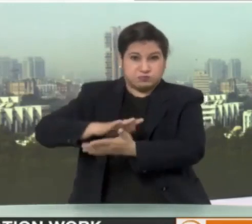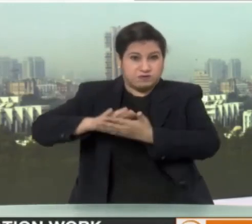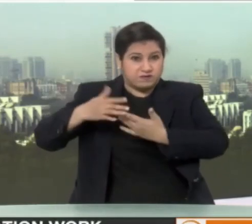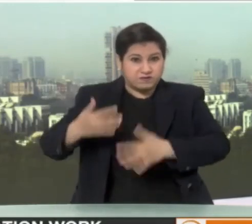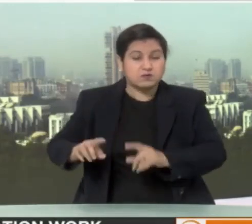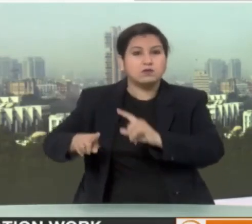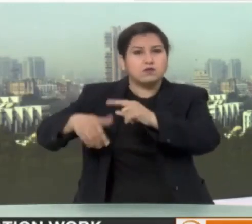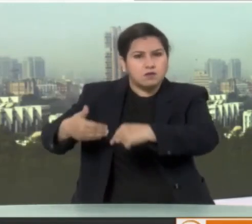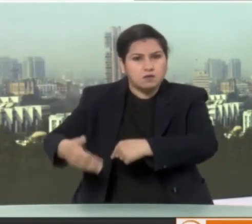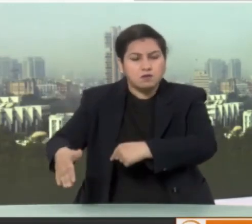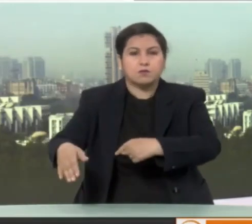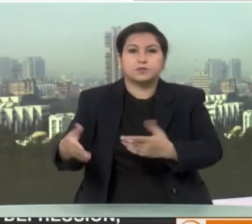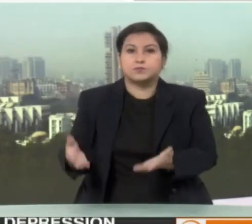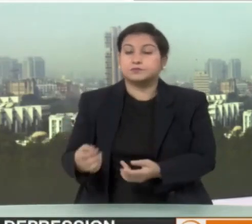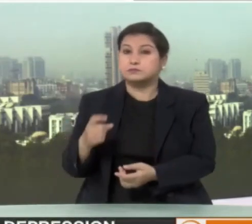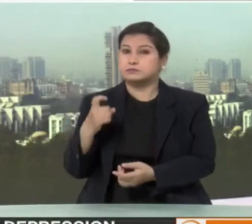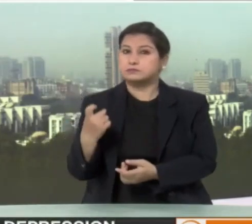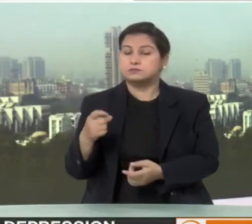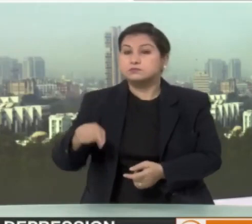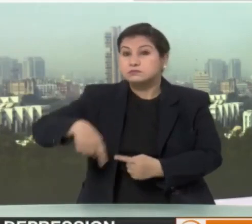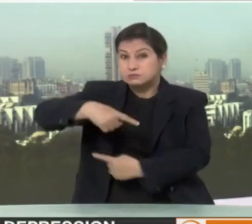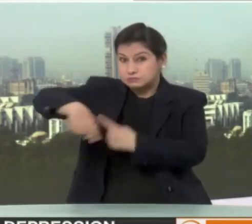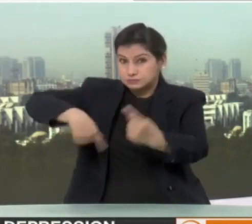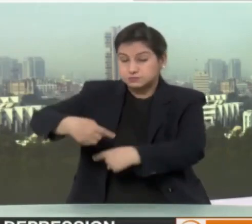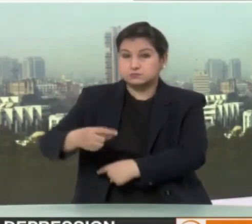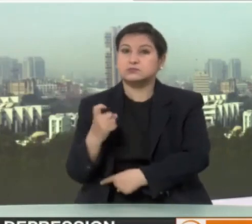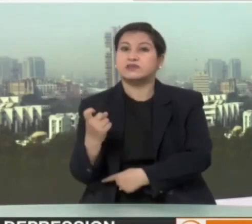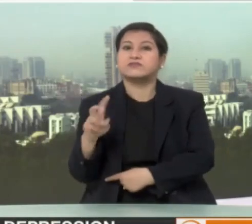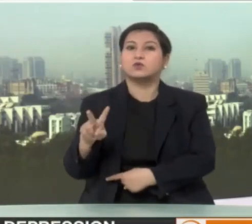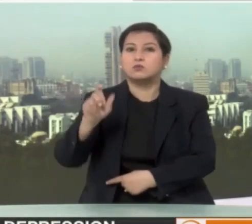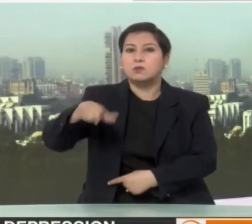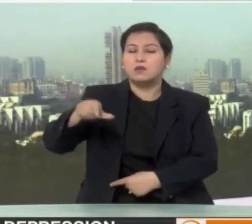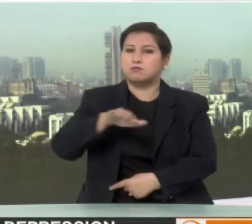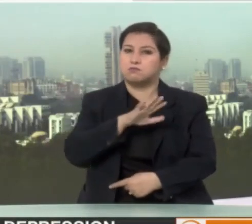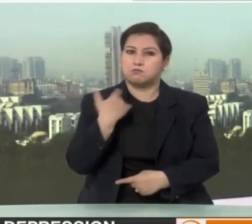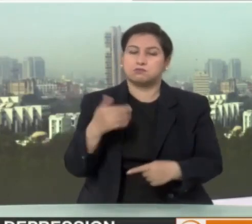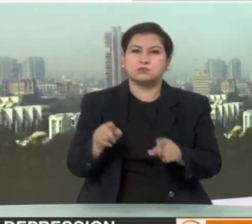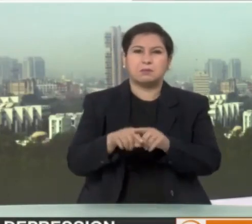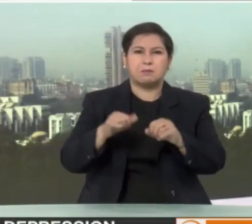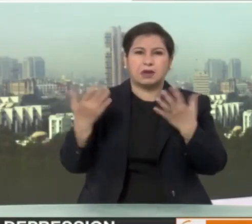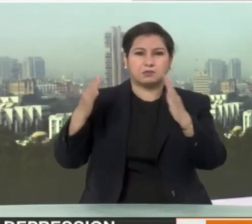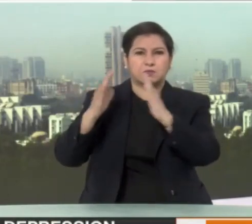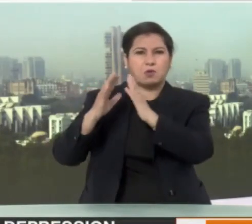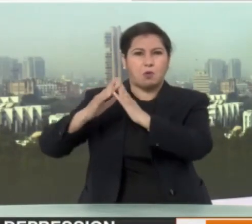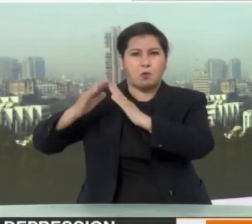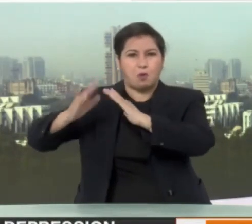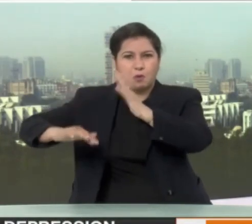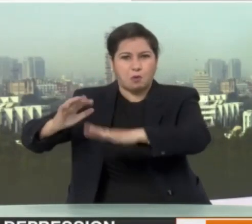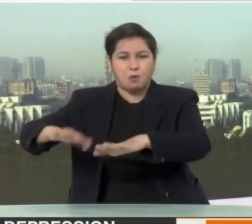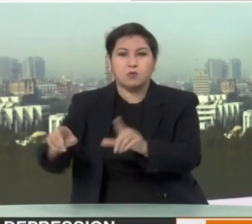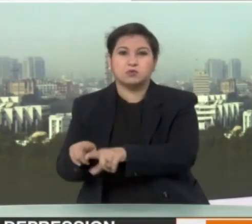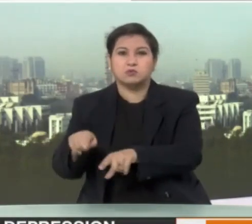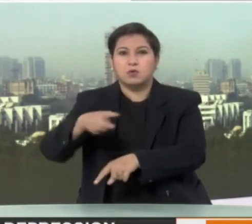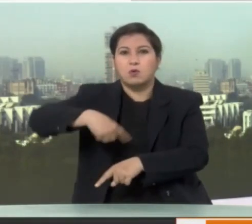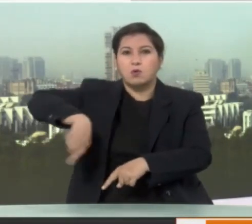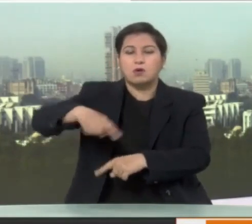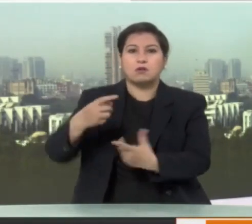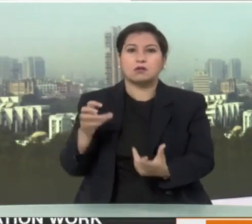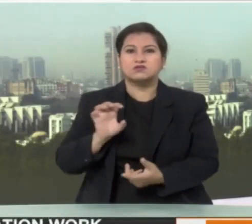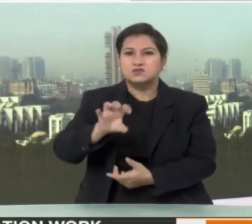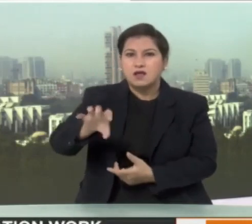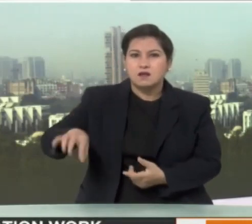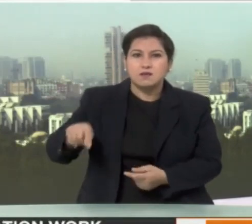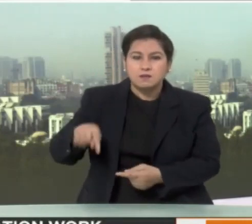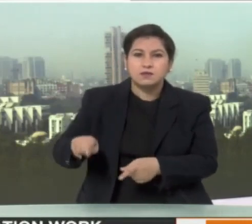cyclone Amphan. The cyclone has left 72 people dead and thousands homeless in West Bengal, battering several parts